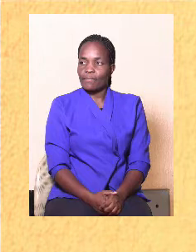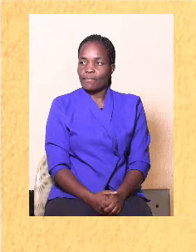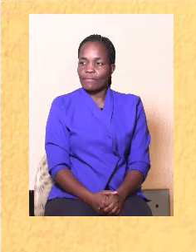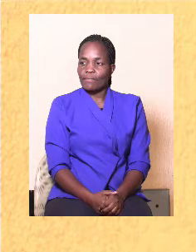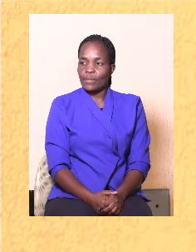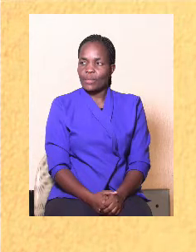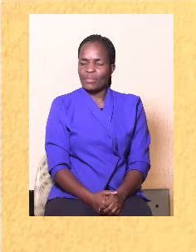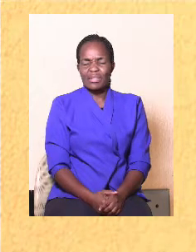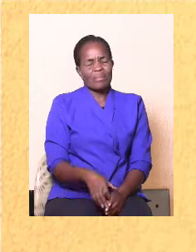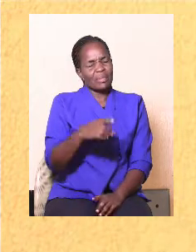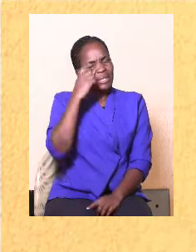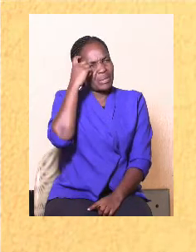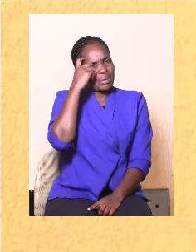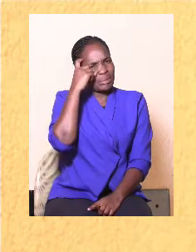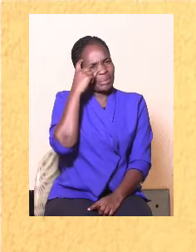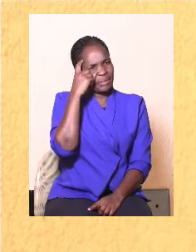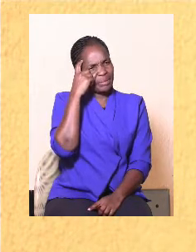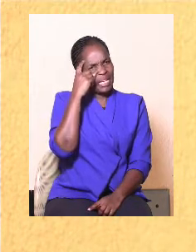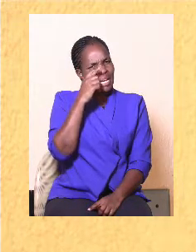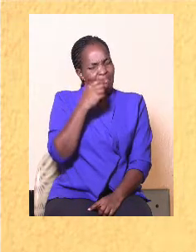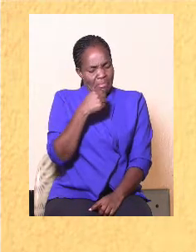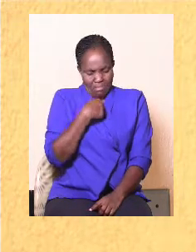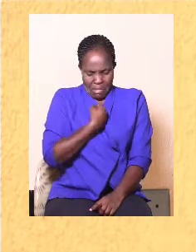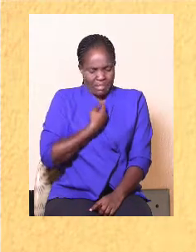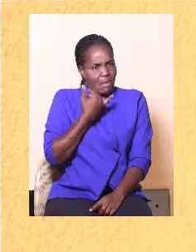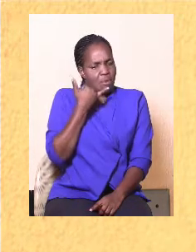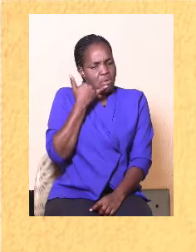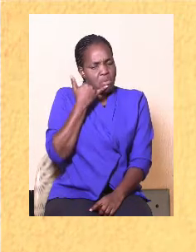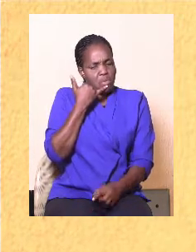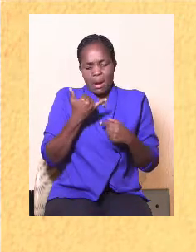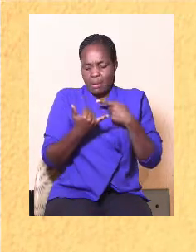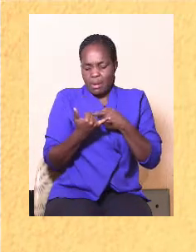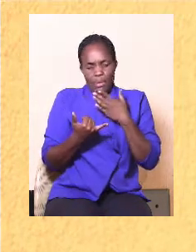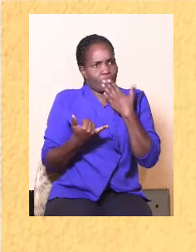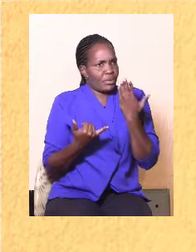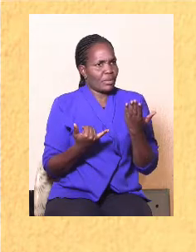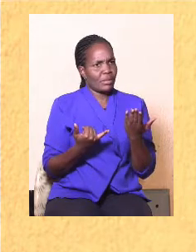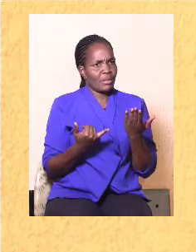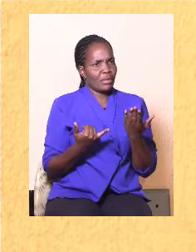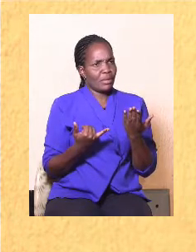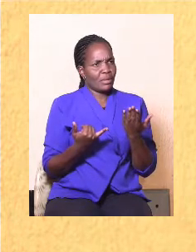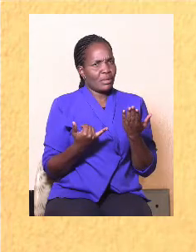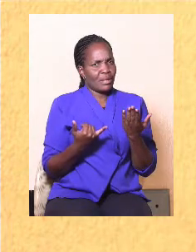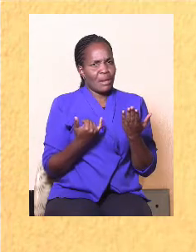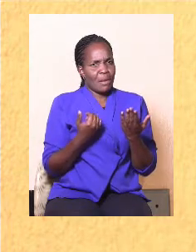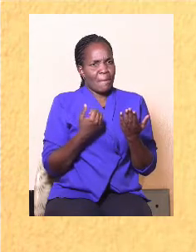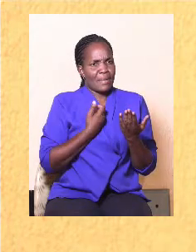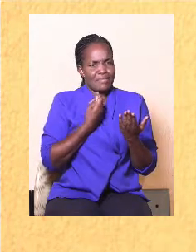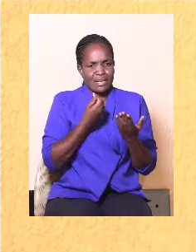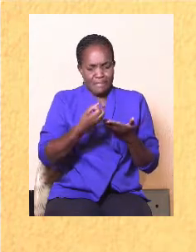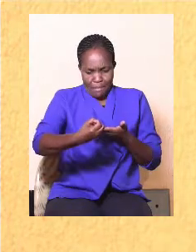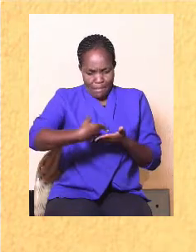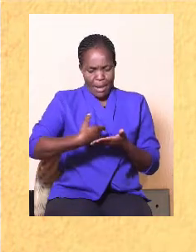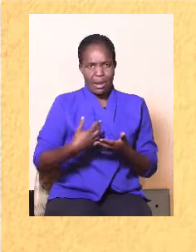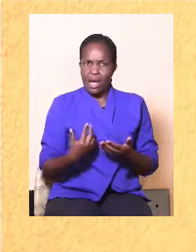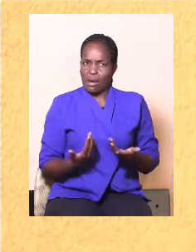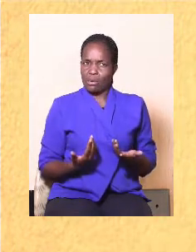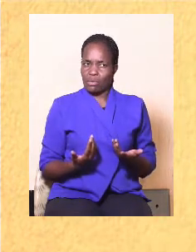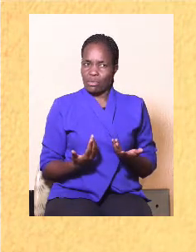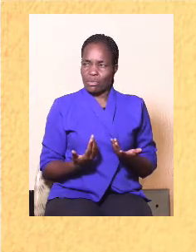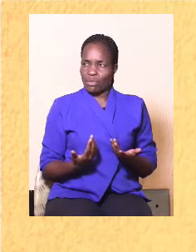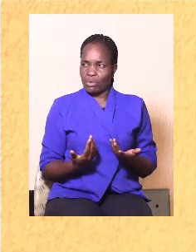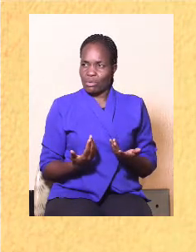You may be asking, if I don't have a cell phone, how am I going to receive my money? Obviously, this is a